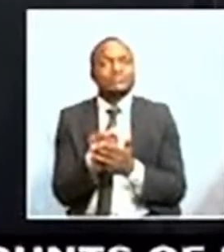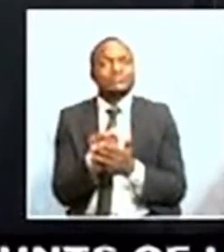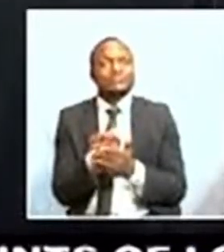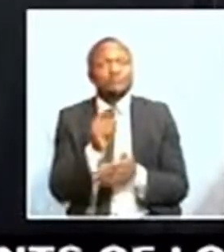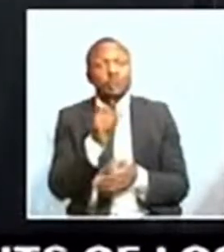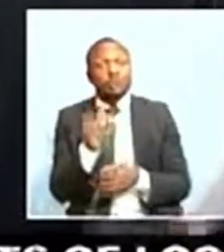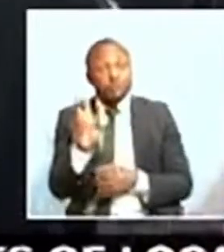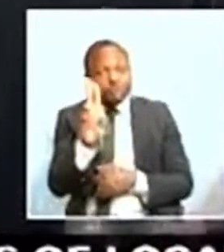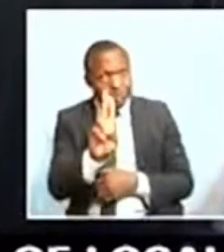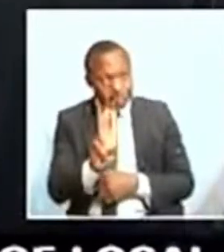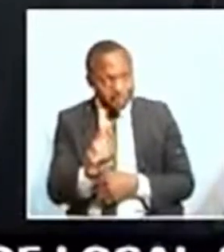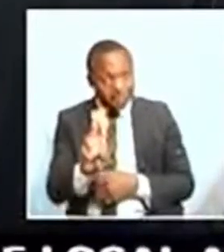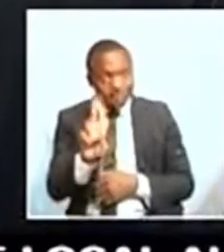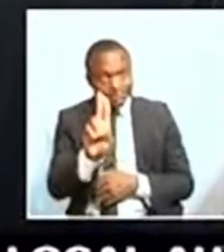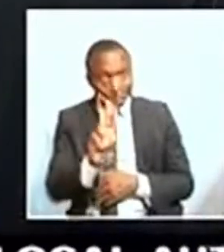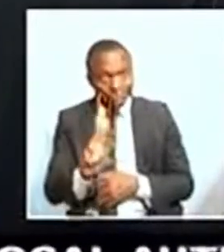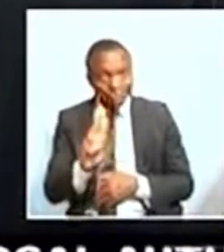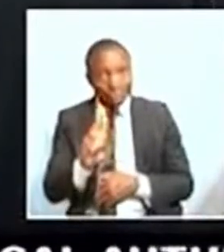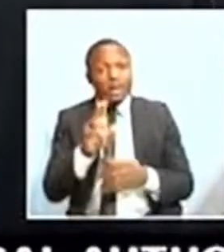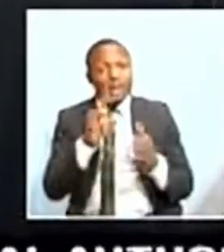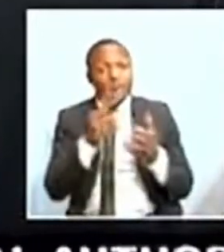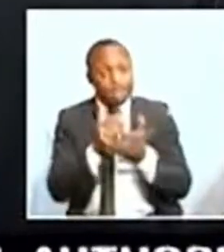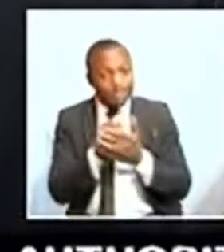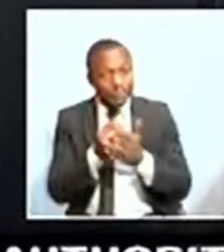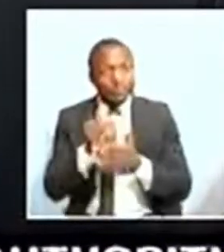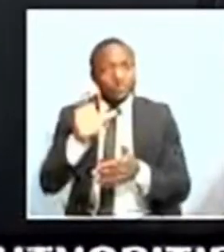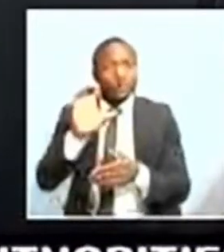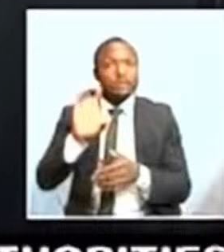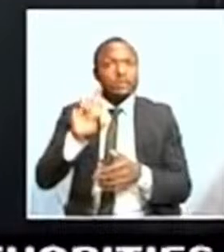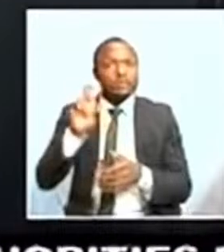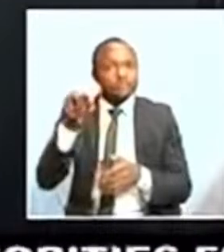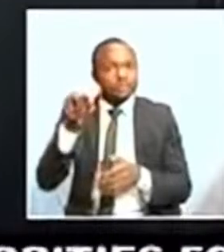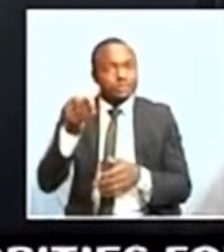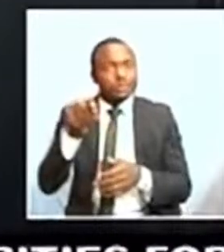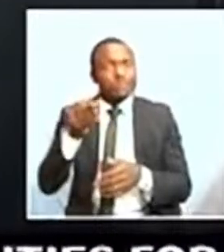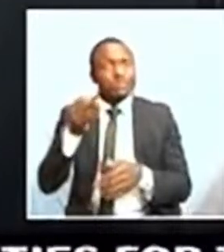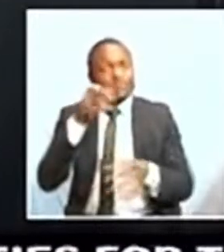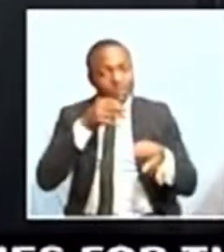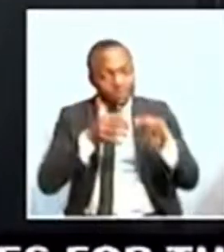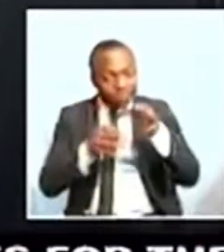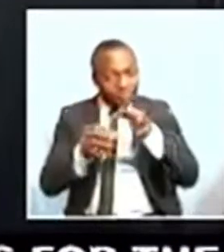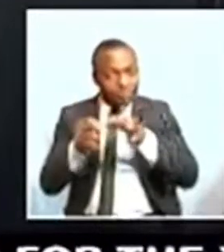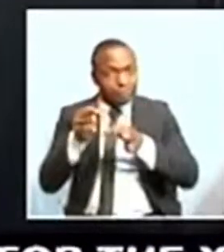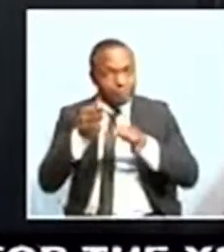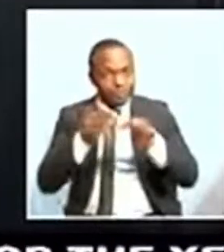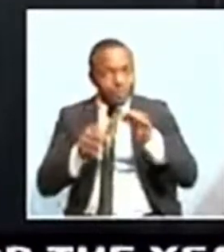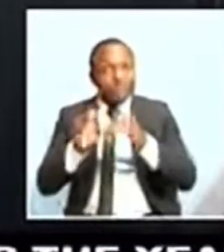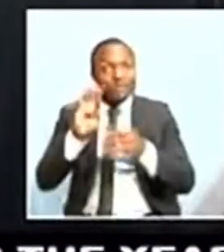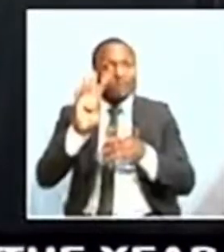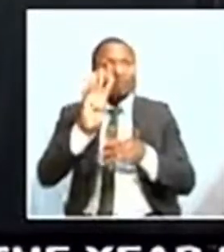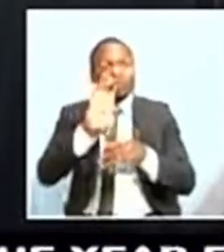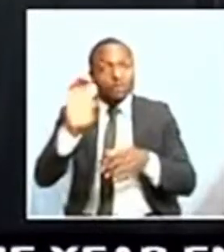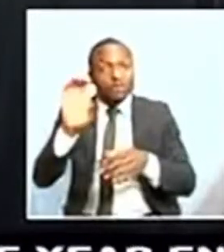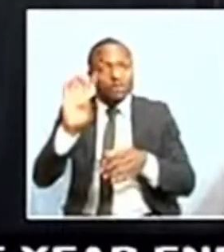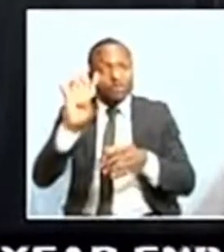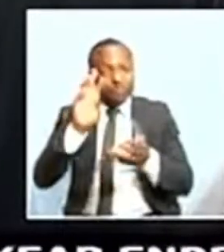you used an account of CDF to explain that the